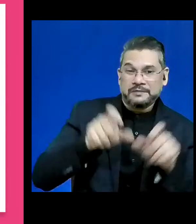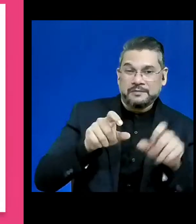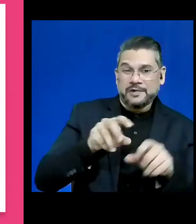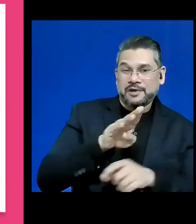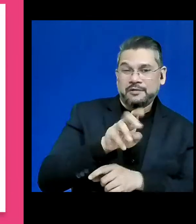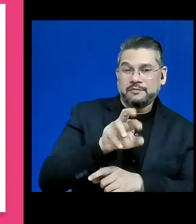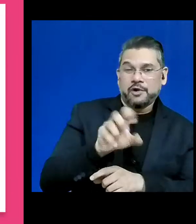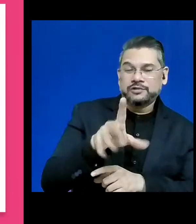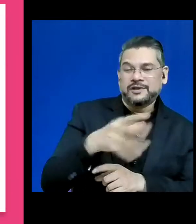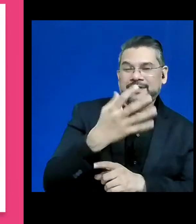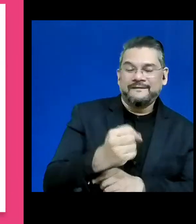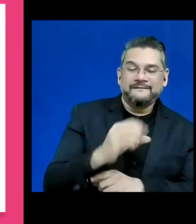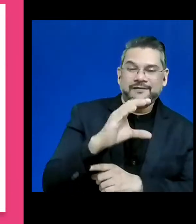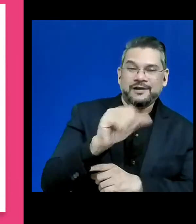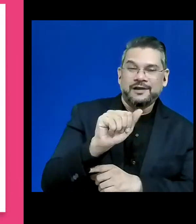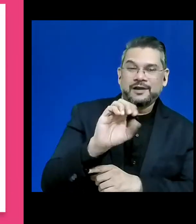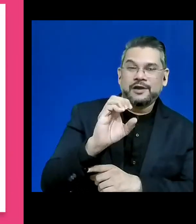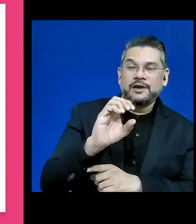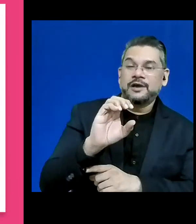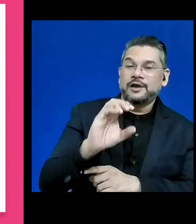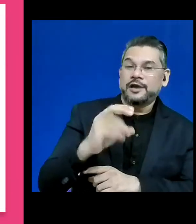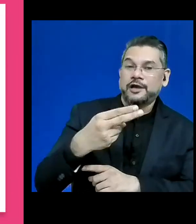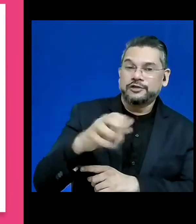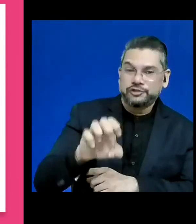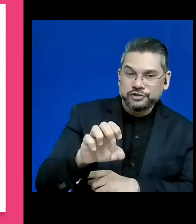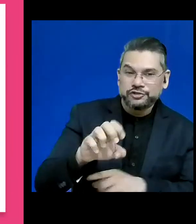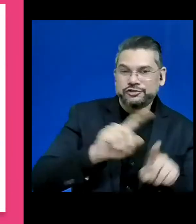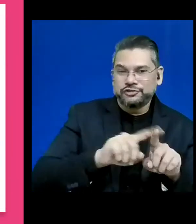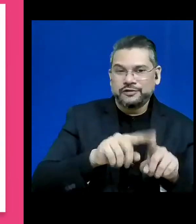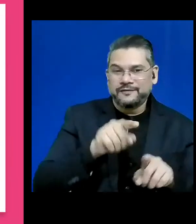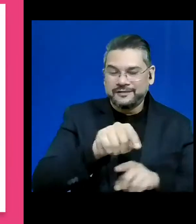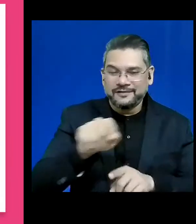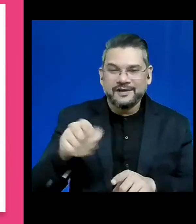up things to accessibility APIs,